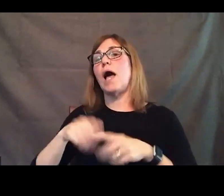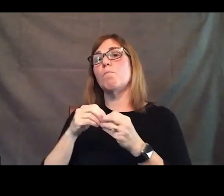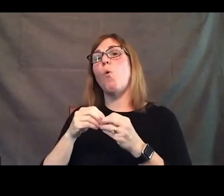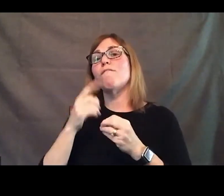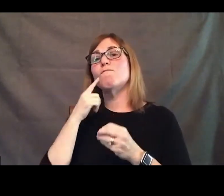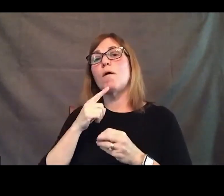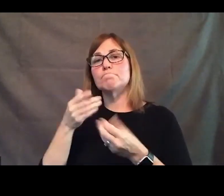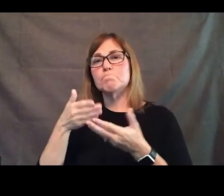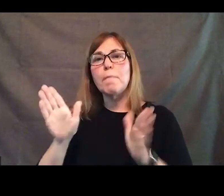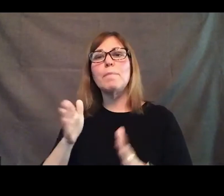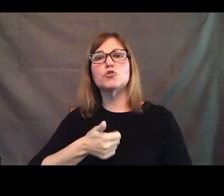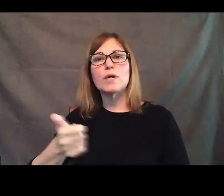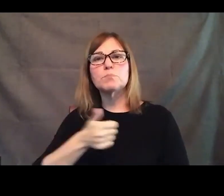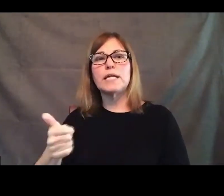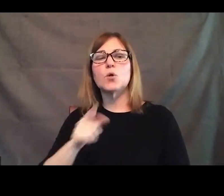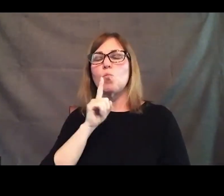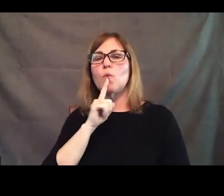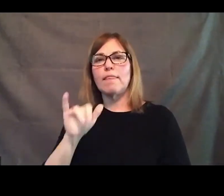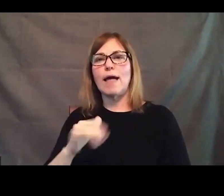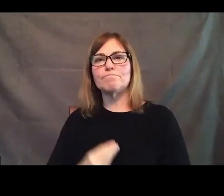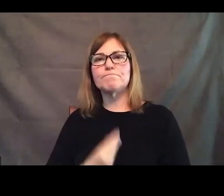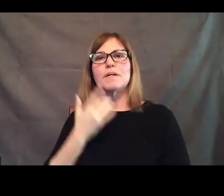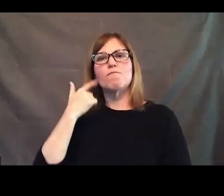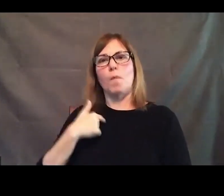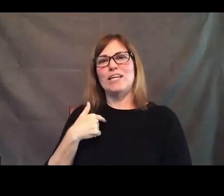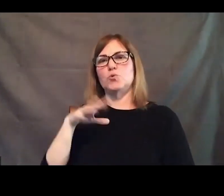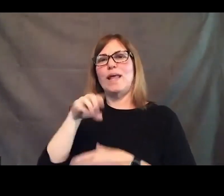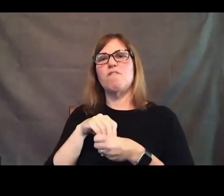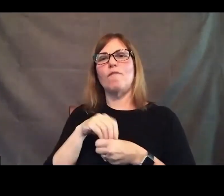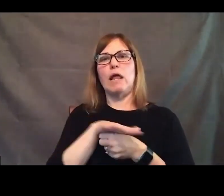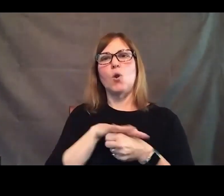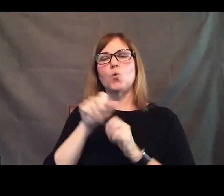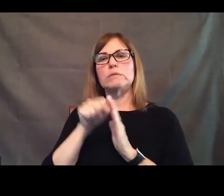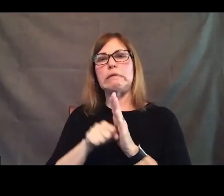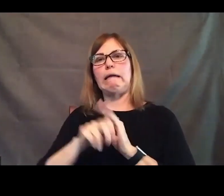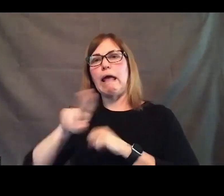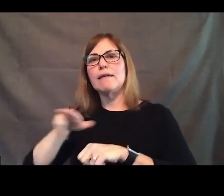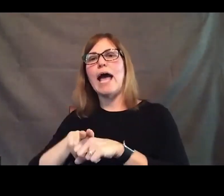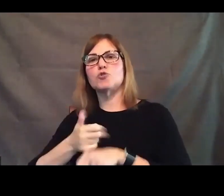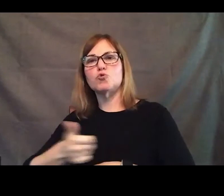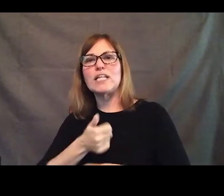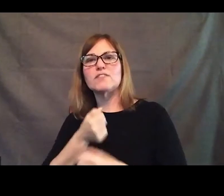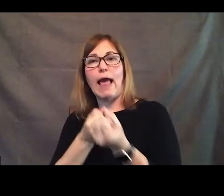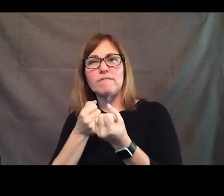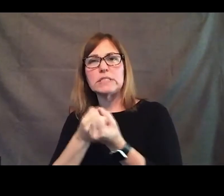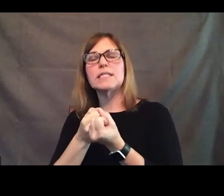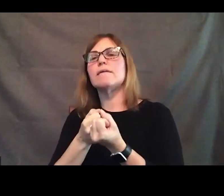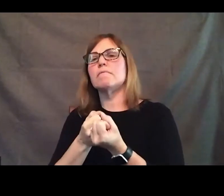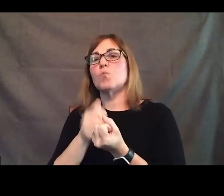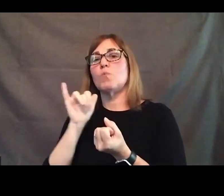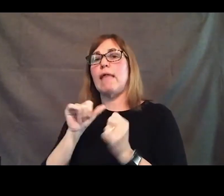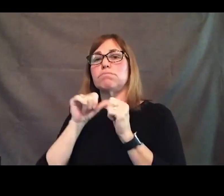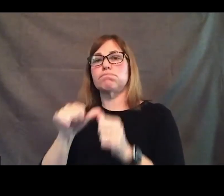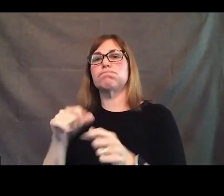spurred me to get involved in local, state, and national transit advocacy, which has continued for the past 24